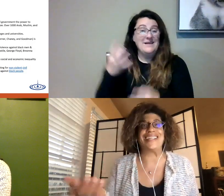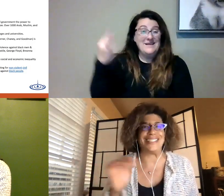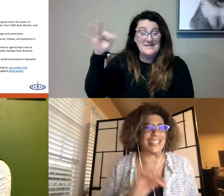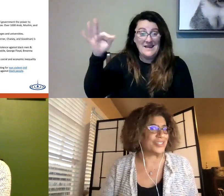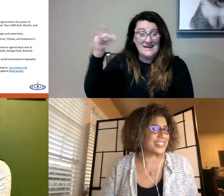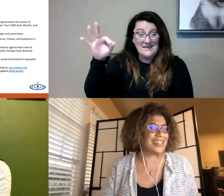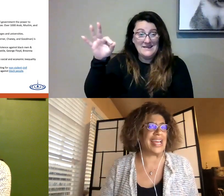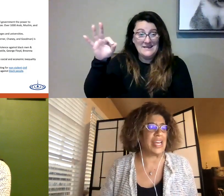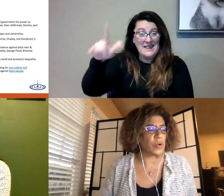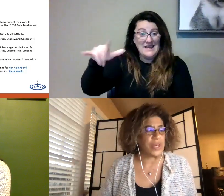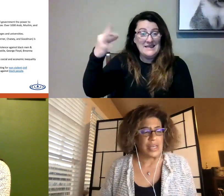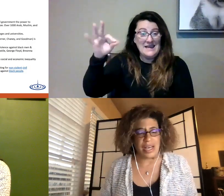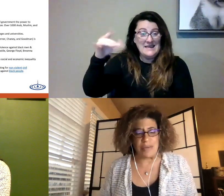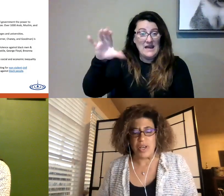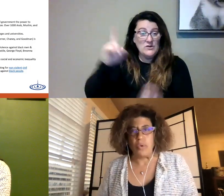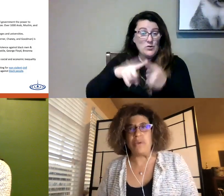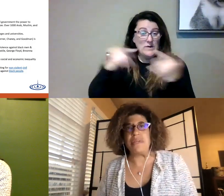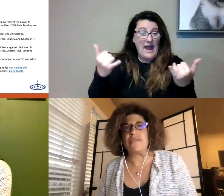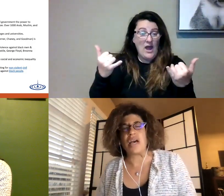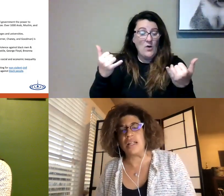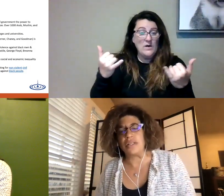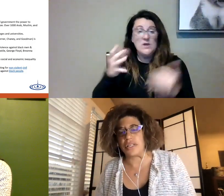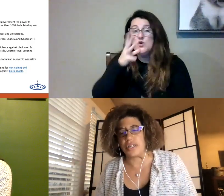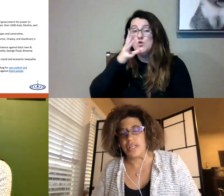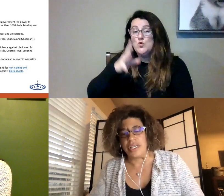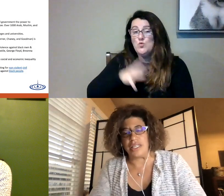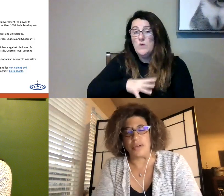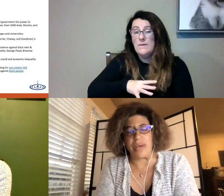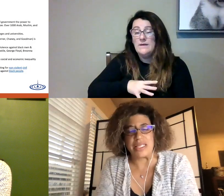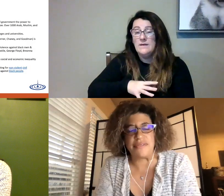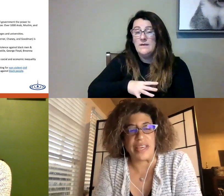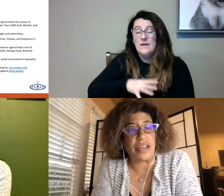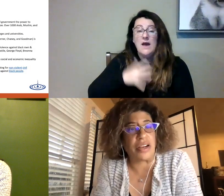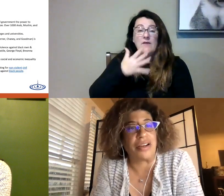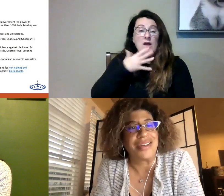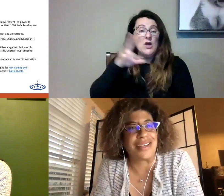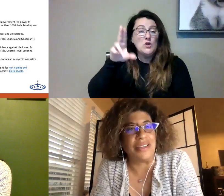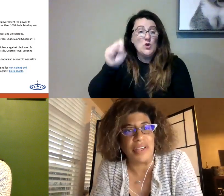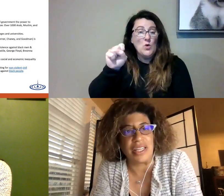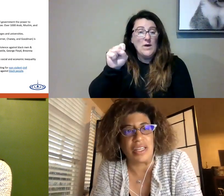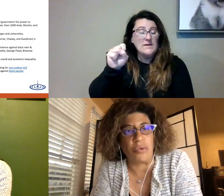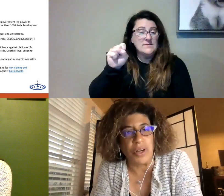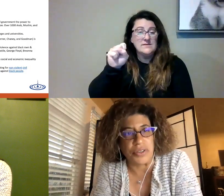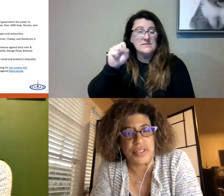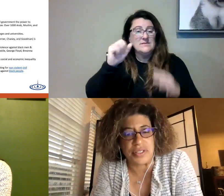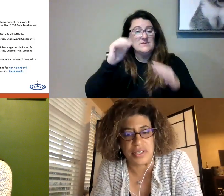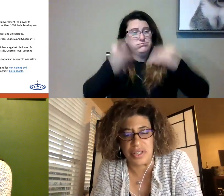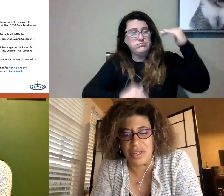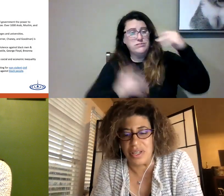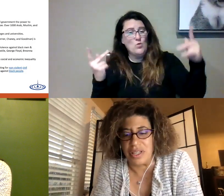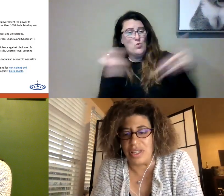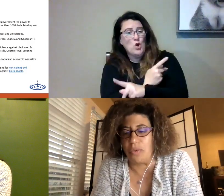1900, late 1900s till now, women of color in the US fare significantly